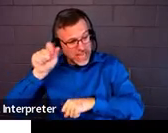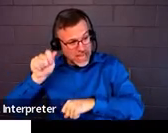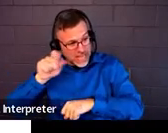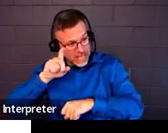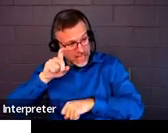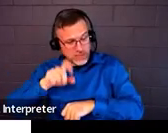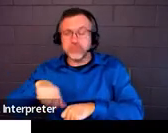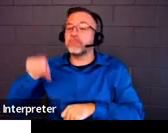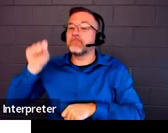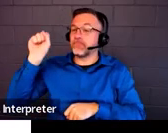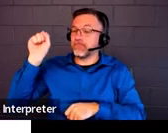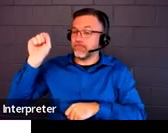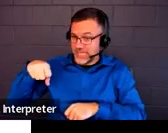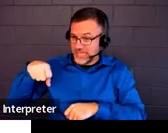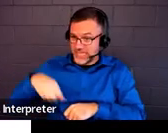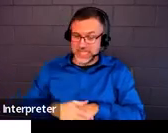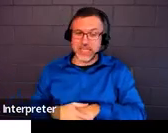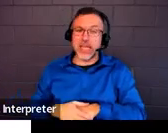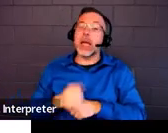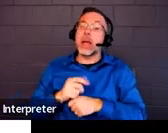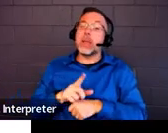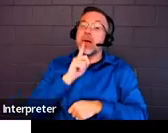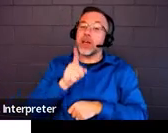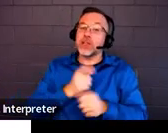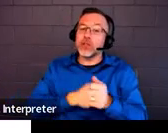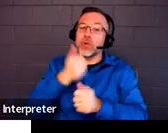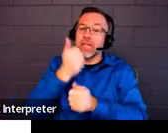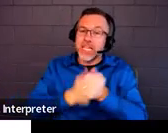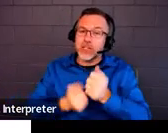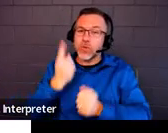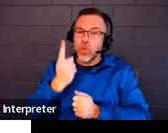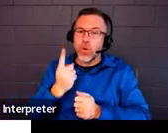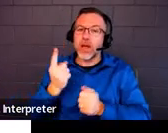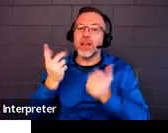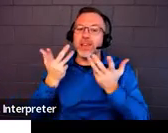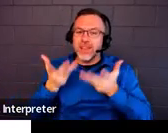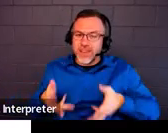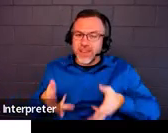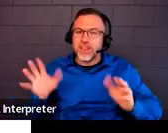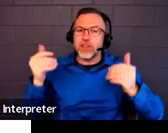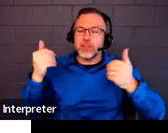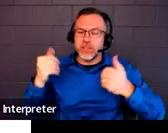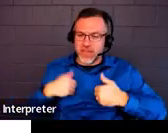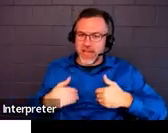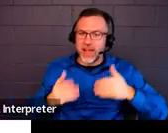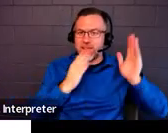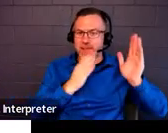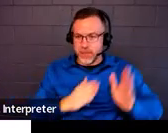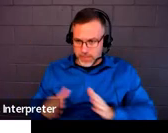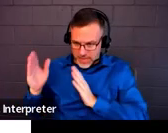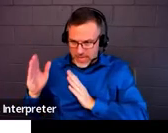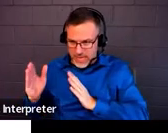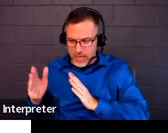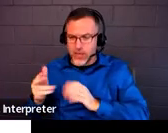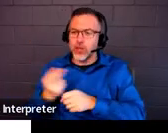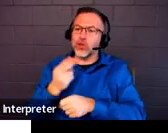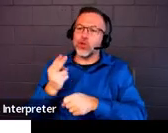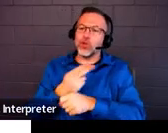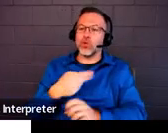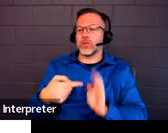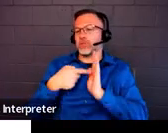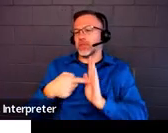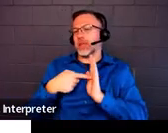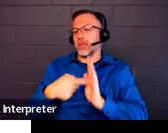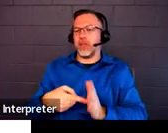Also, ensure that each test administrator has made a plan in their instructional schedule to utilize sample items.